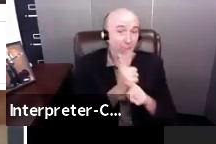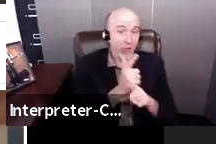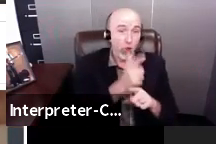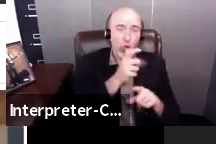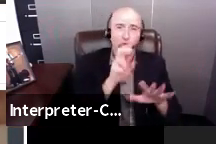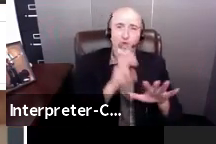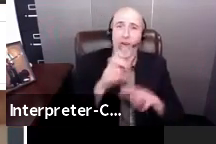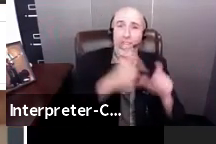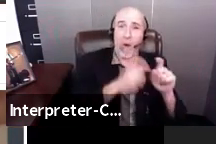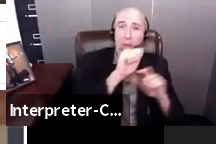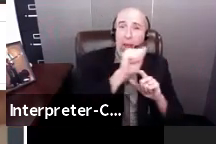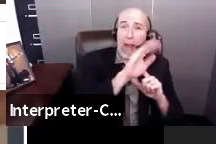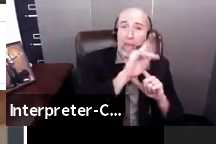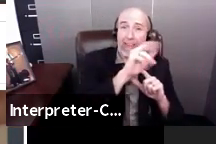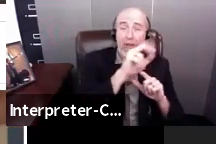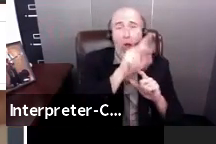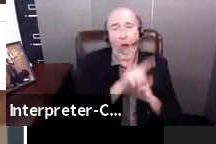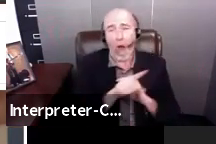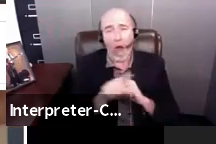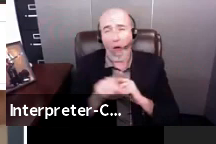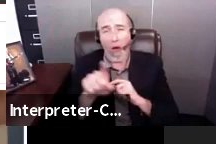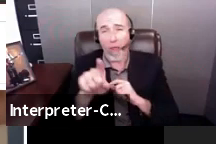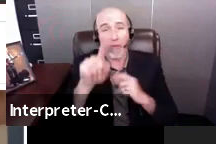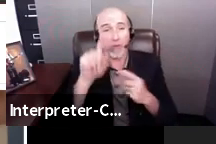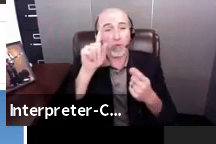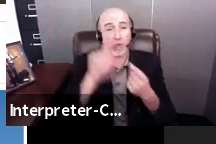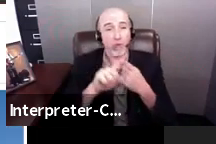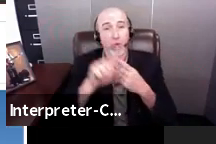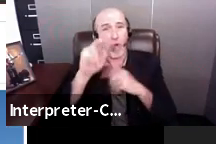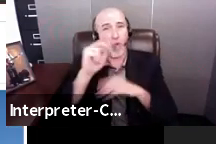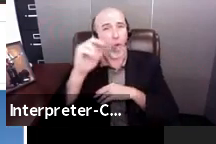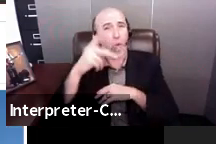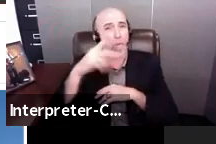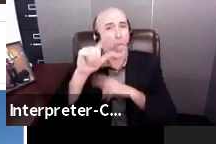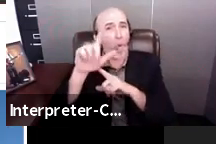traveled from Abilene all the way to the North Pole.